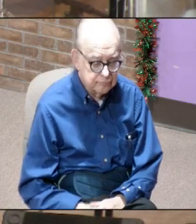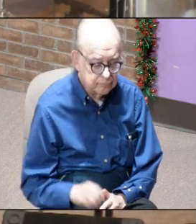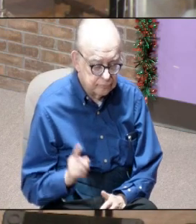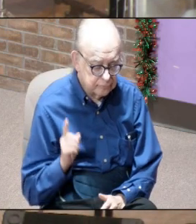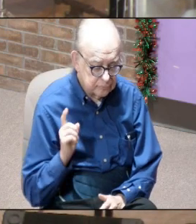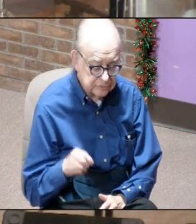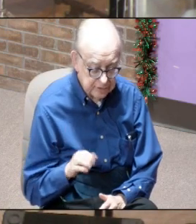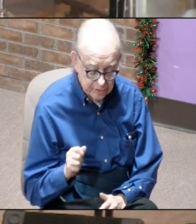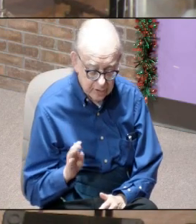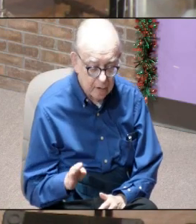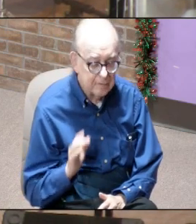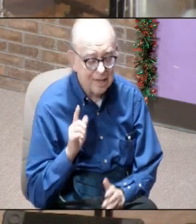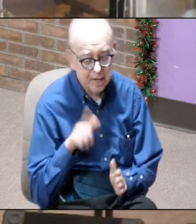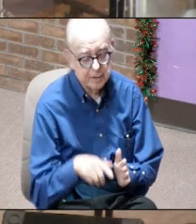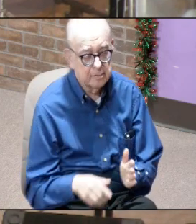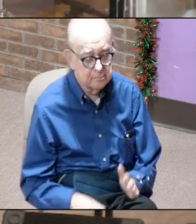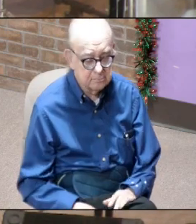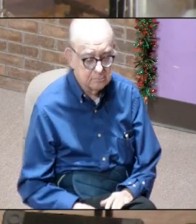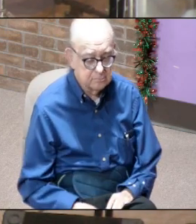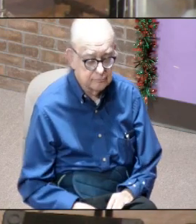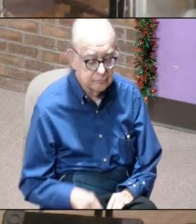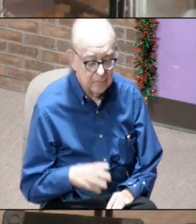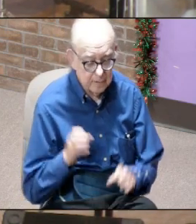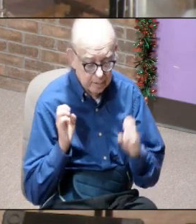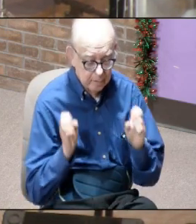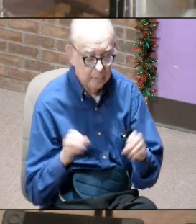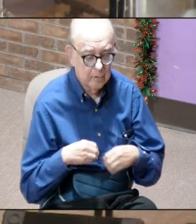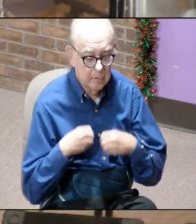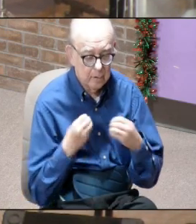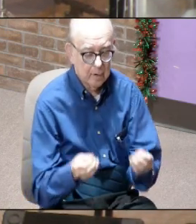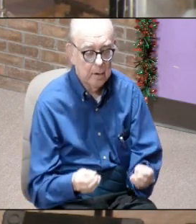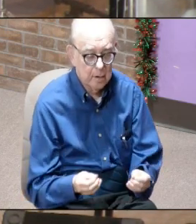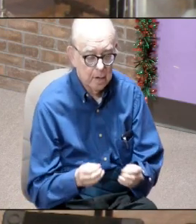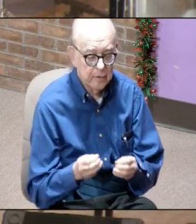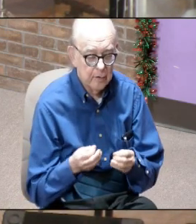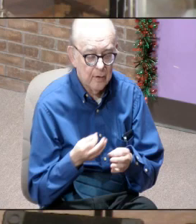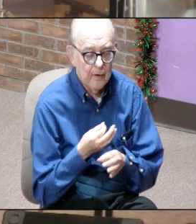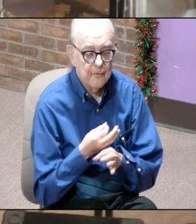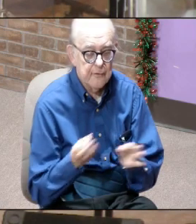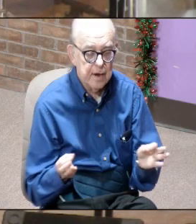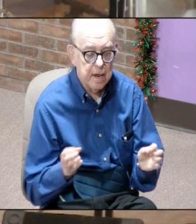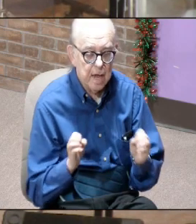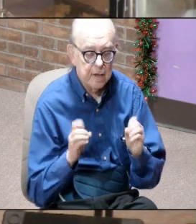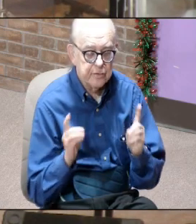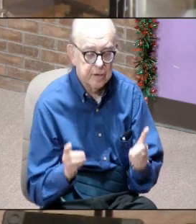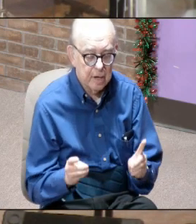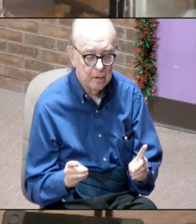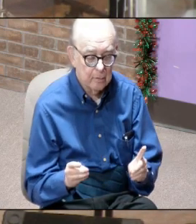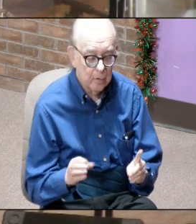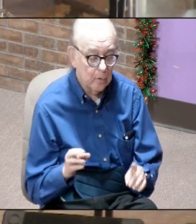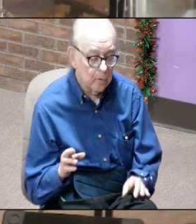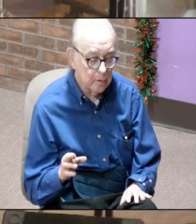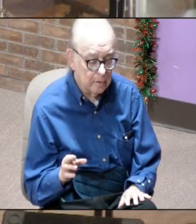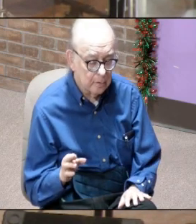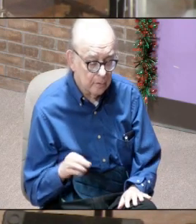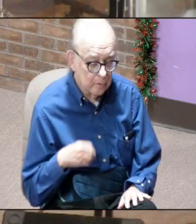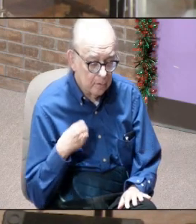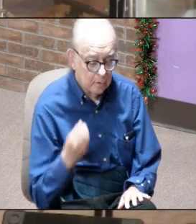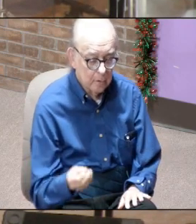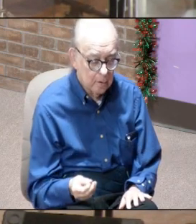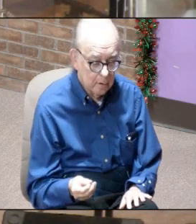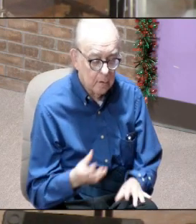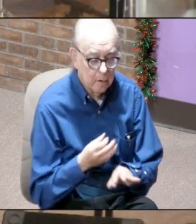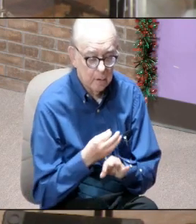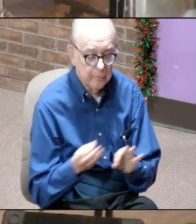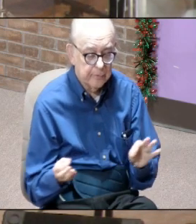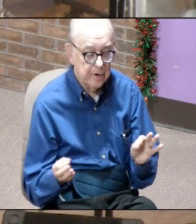You need a job later on and an education. We're going to give you free education. Or we're going to give you